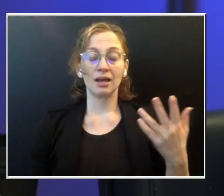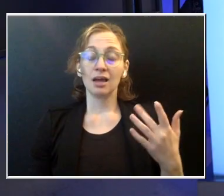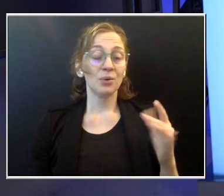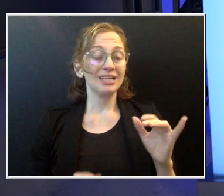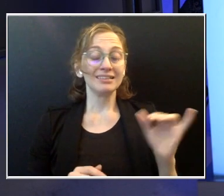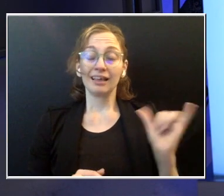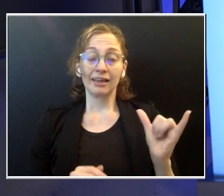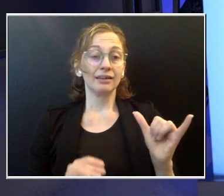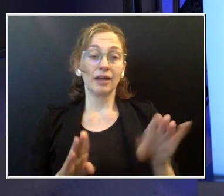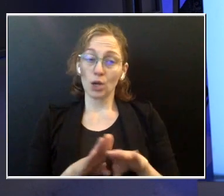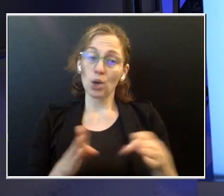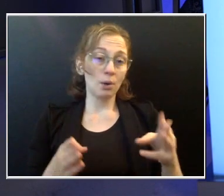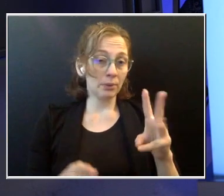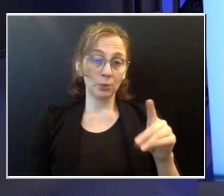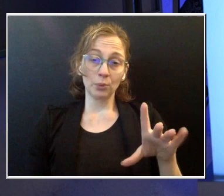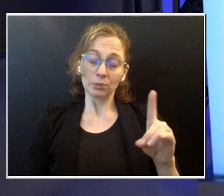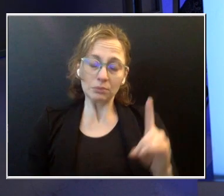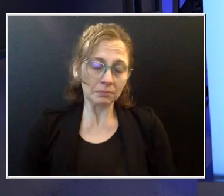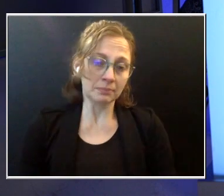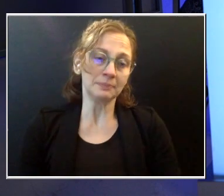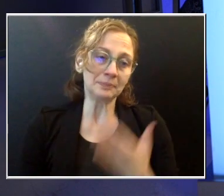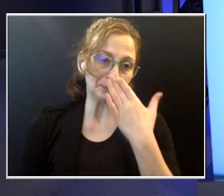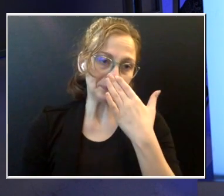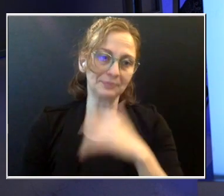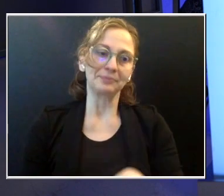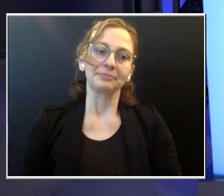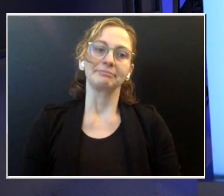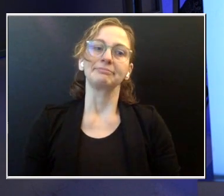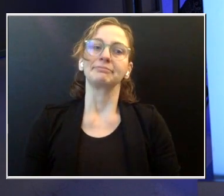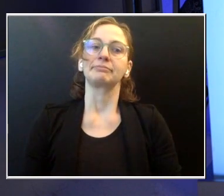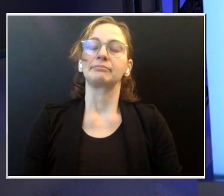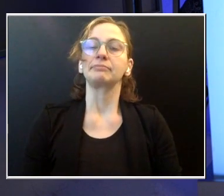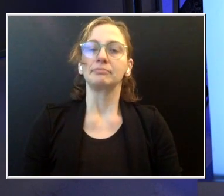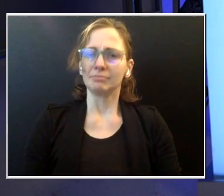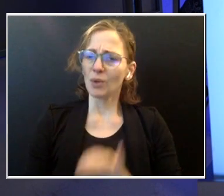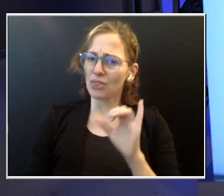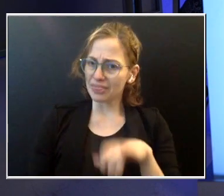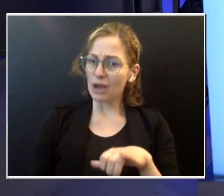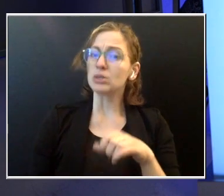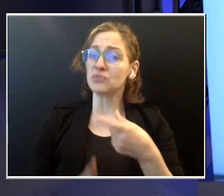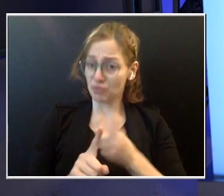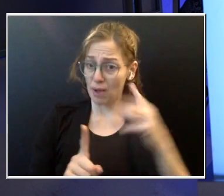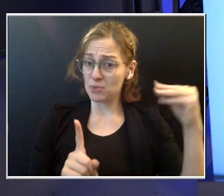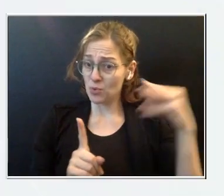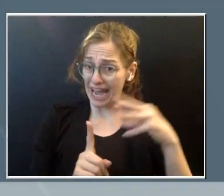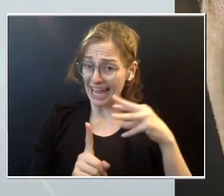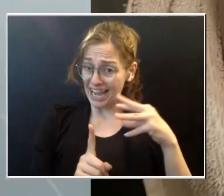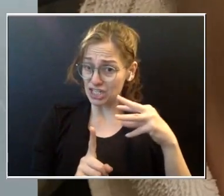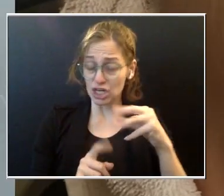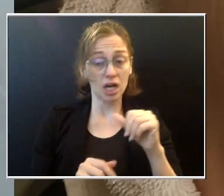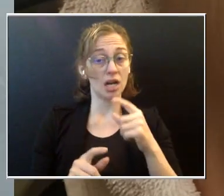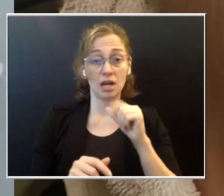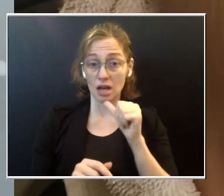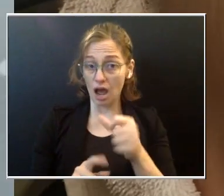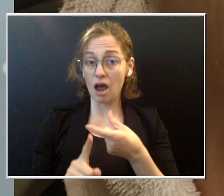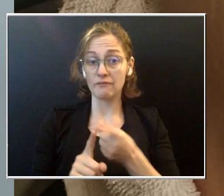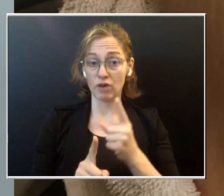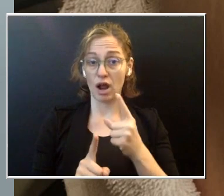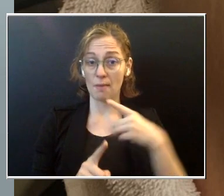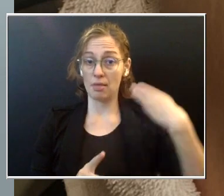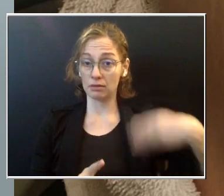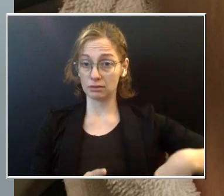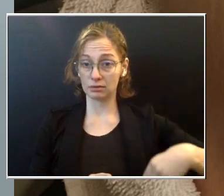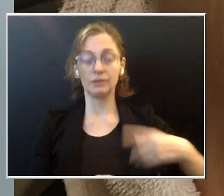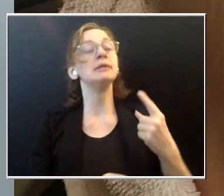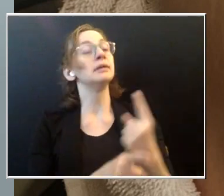was not from the mastectomy, that was from the radiation. Yes. I want to bring that picture up again if we can, because Dr. Stecklein, this is not technically a burn where you would maybe end up on